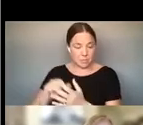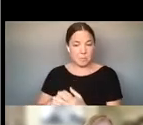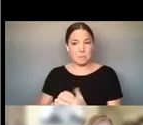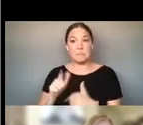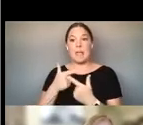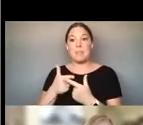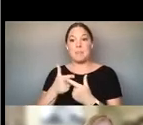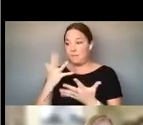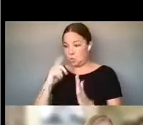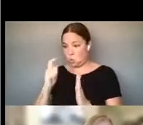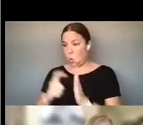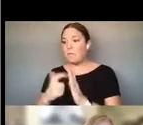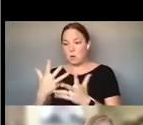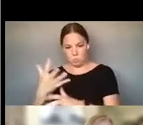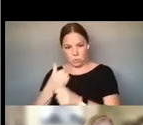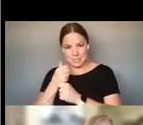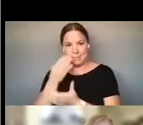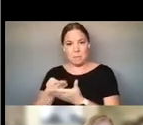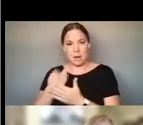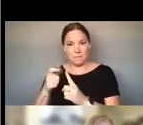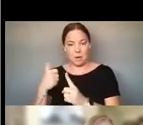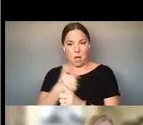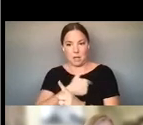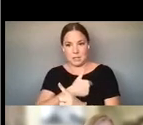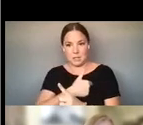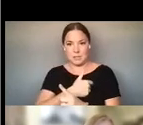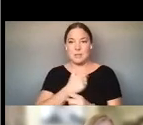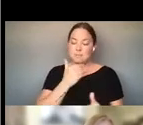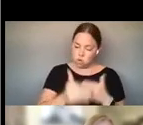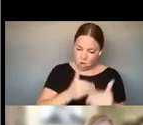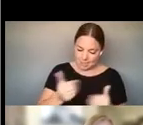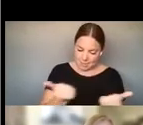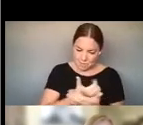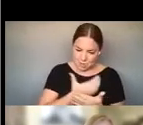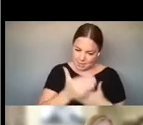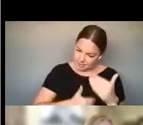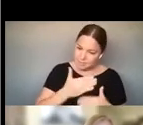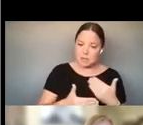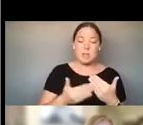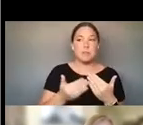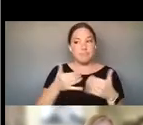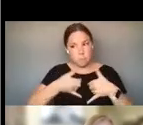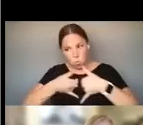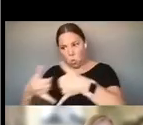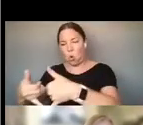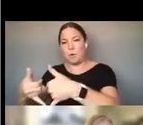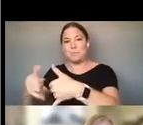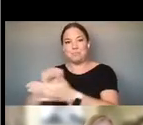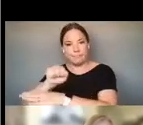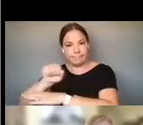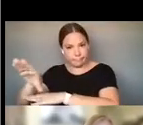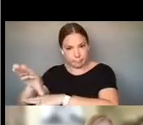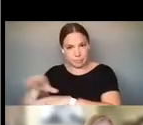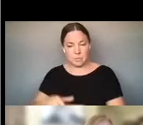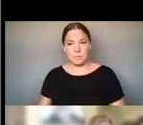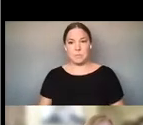notified that you received a grant from us and we do all of our processing and actually make the award. When it